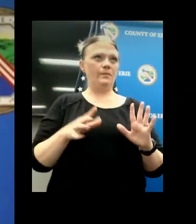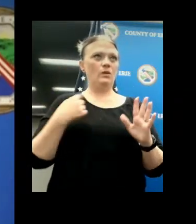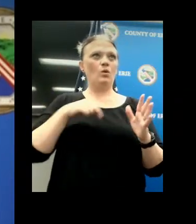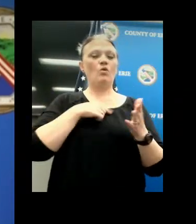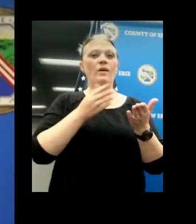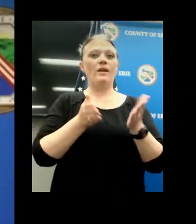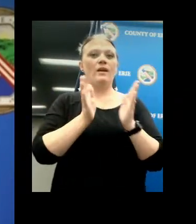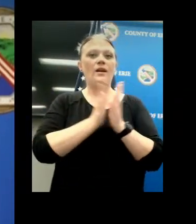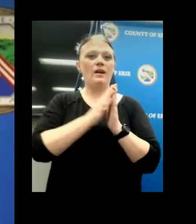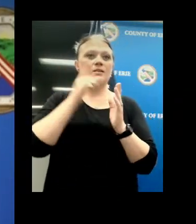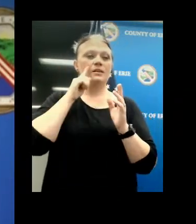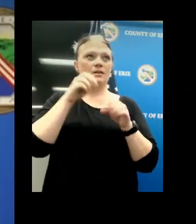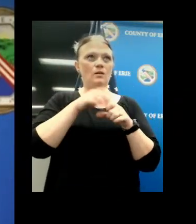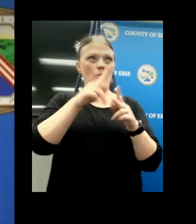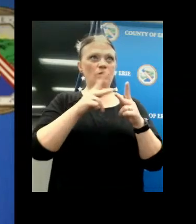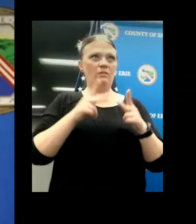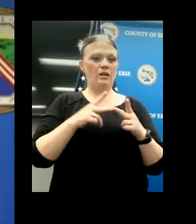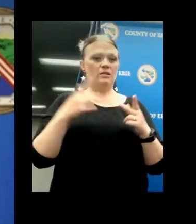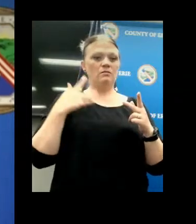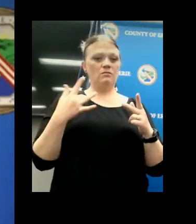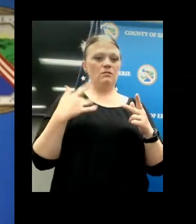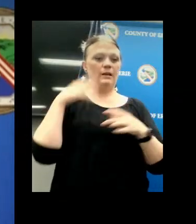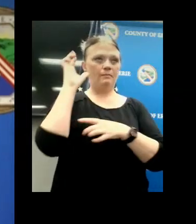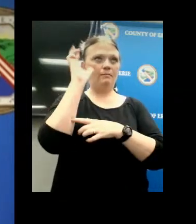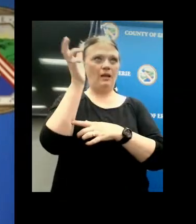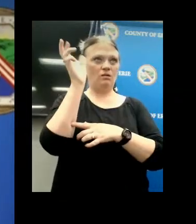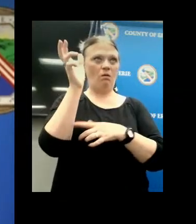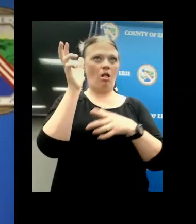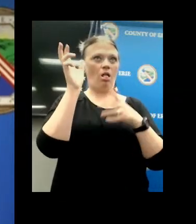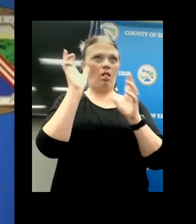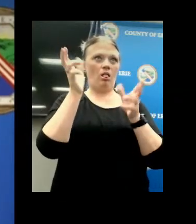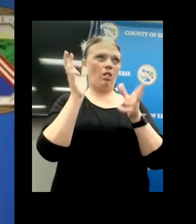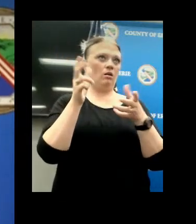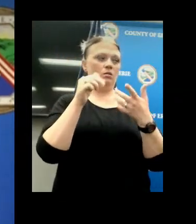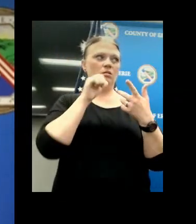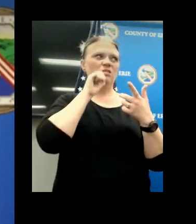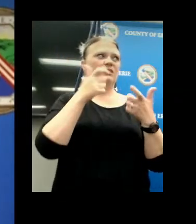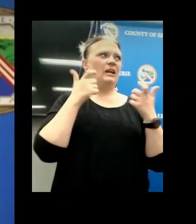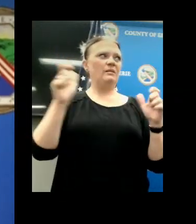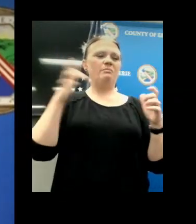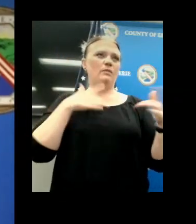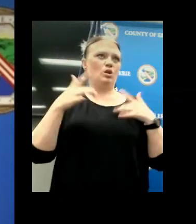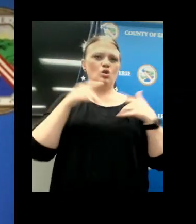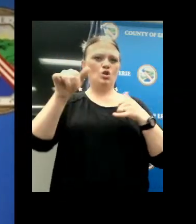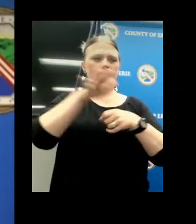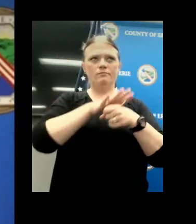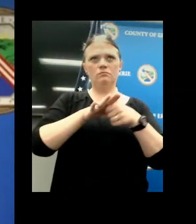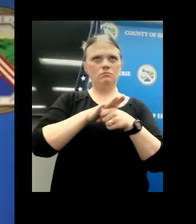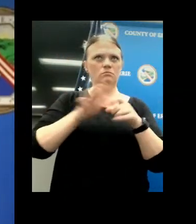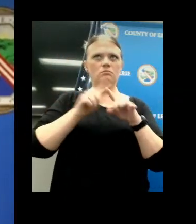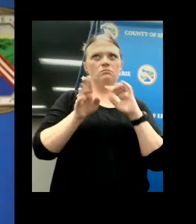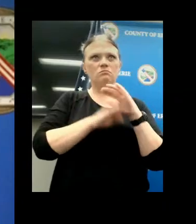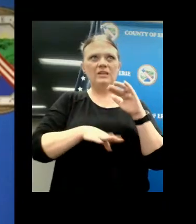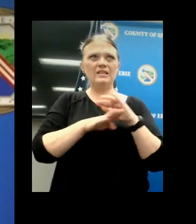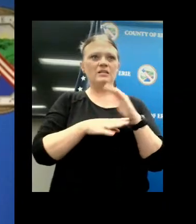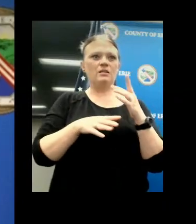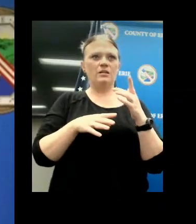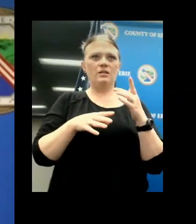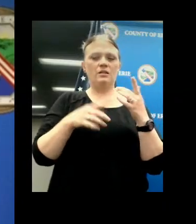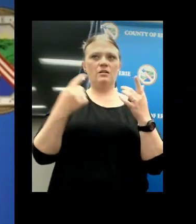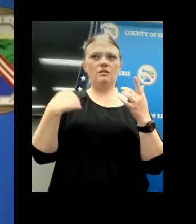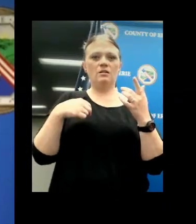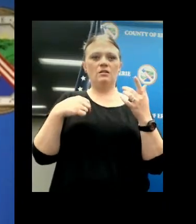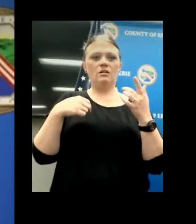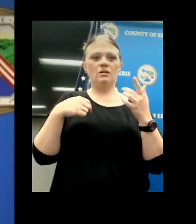we're asking for in those locations, and typically our basketball hoops is not a huge concern at their locations, is basically what we've